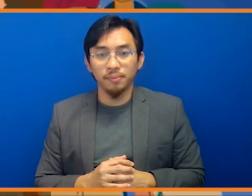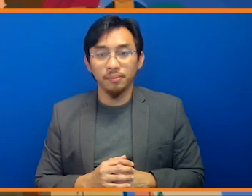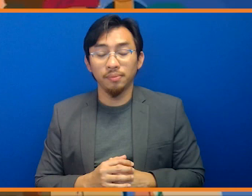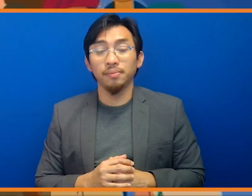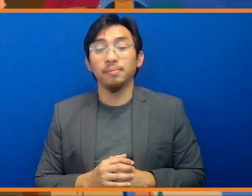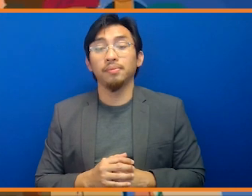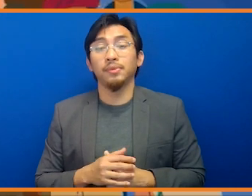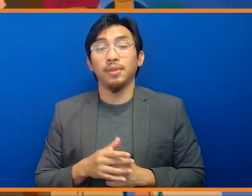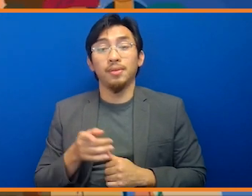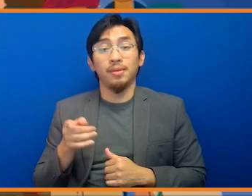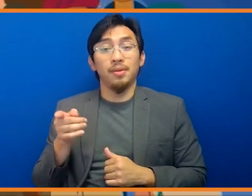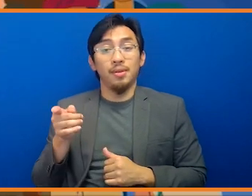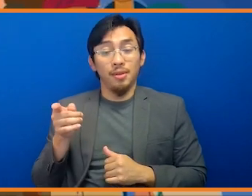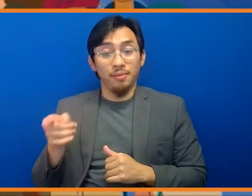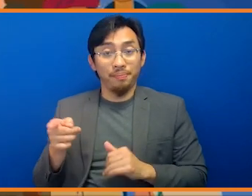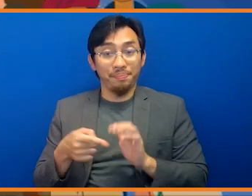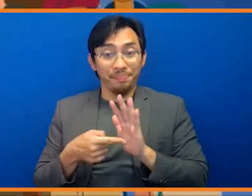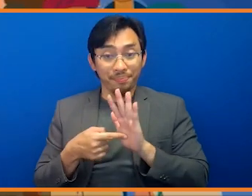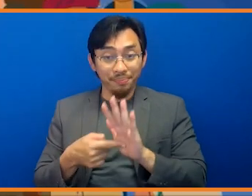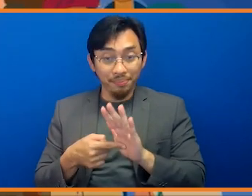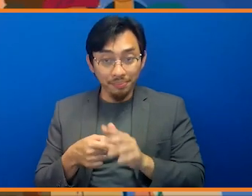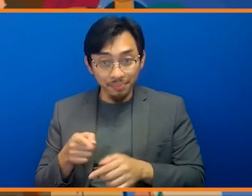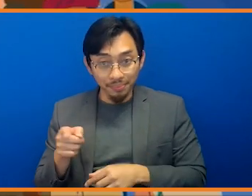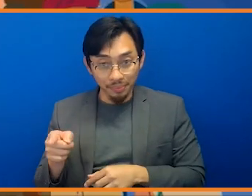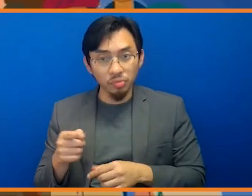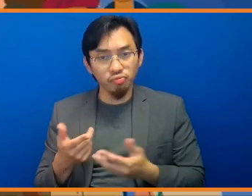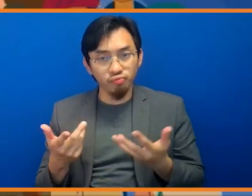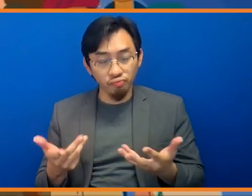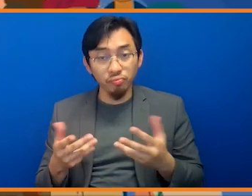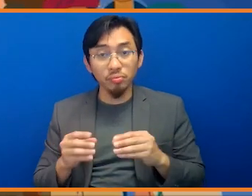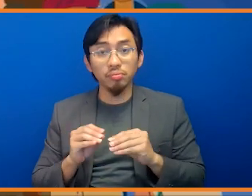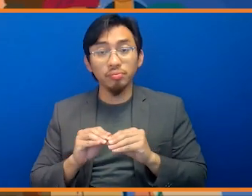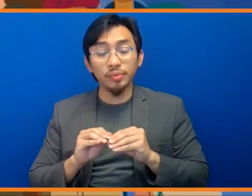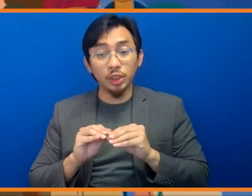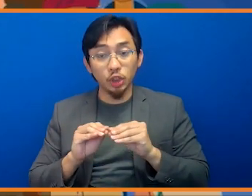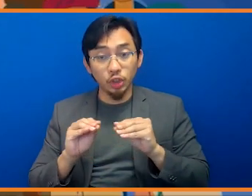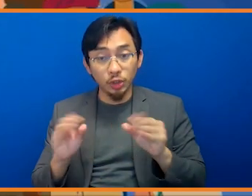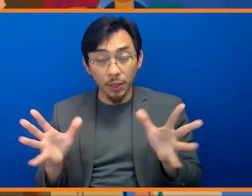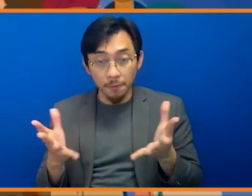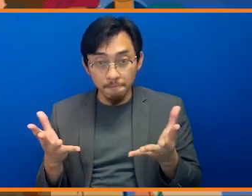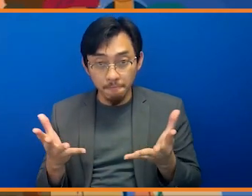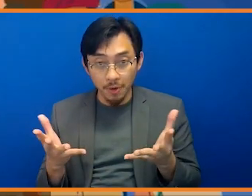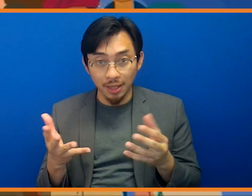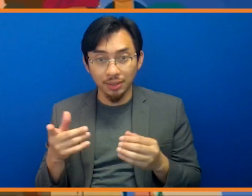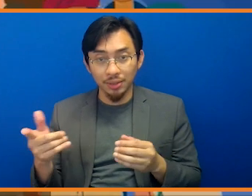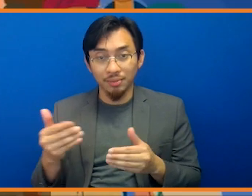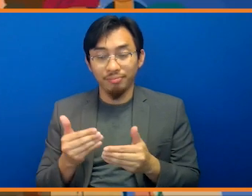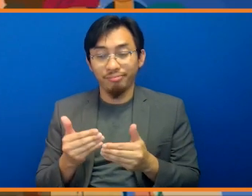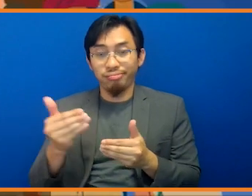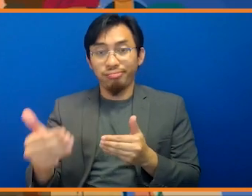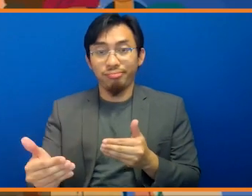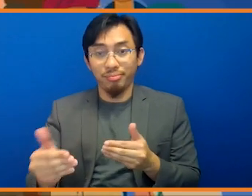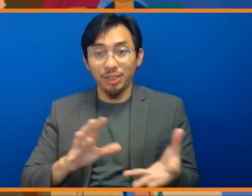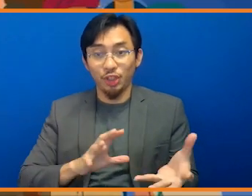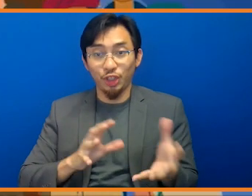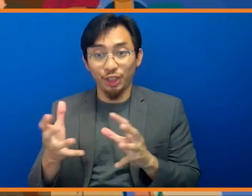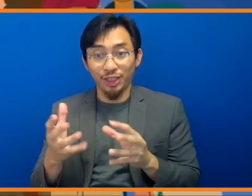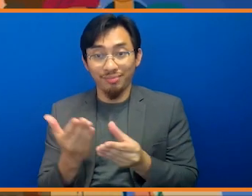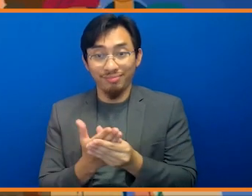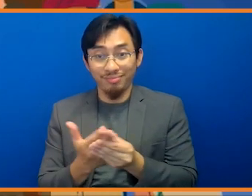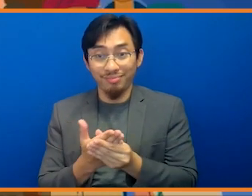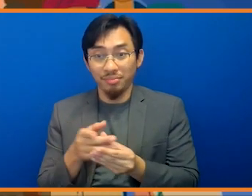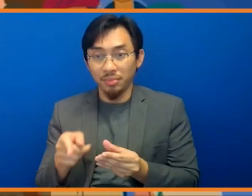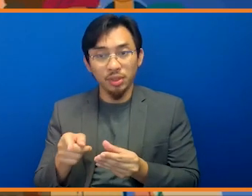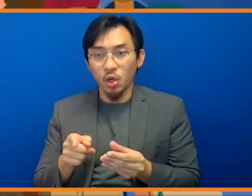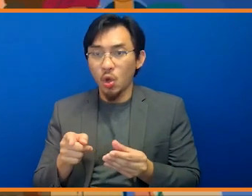Based on these recognitions, now it is clear that post-disaster archive is not